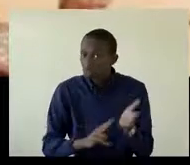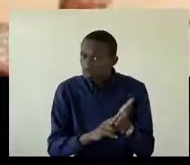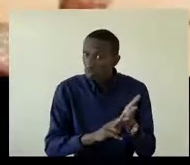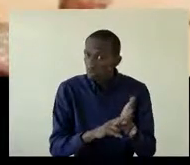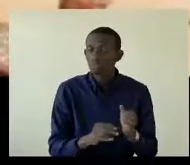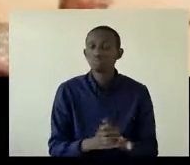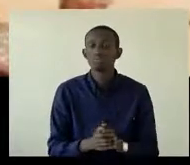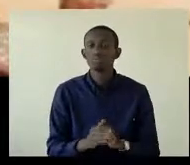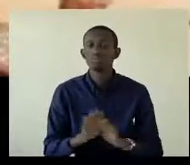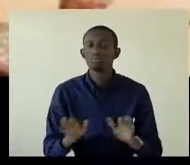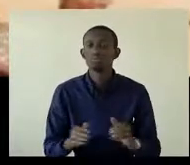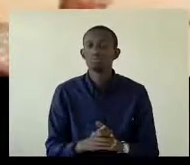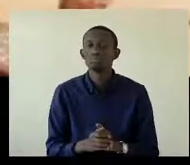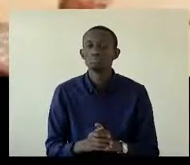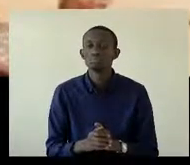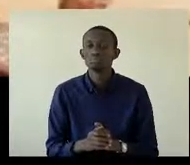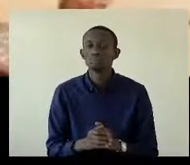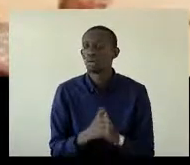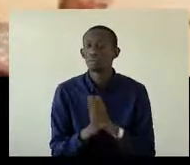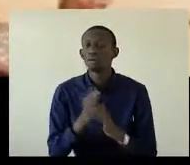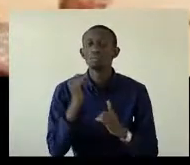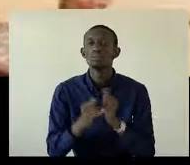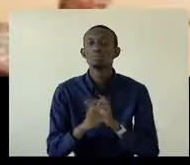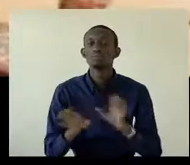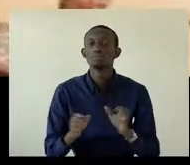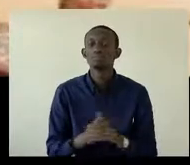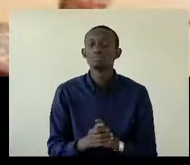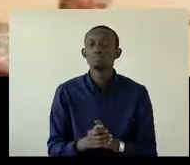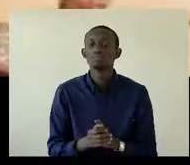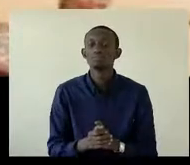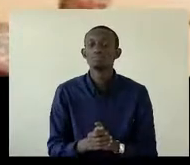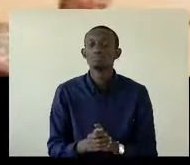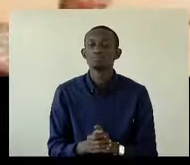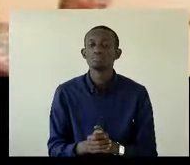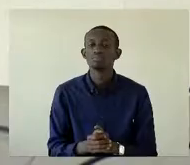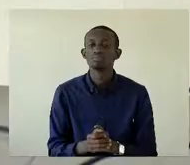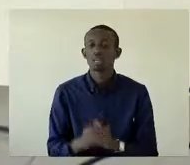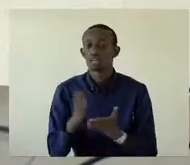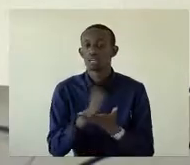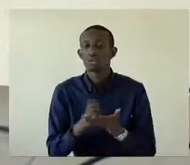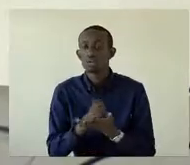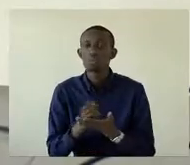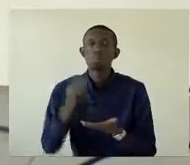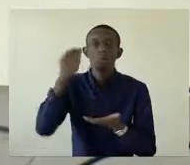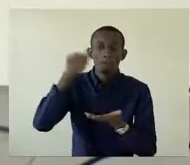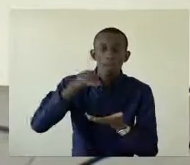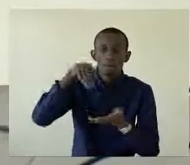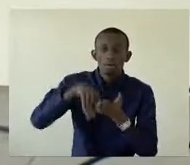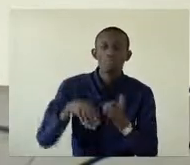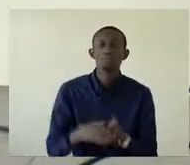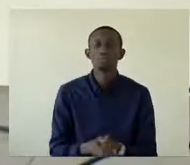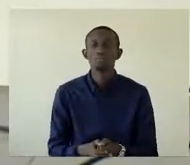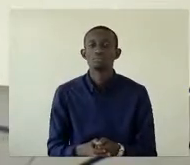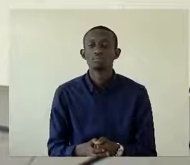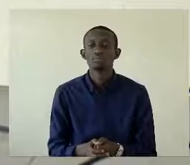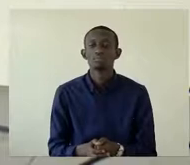depleted, end of the story. Stocks, nosedive. Economy, doom. So what do you remain